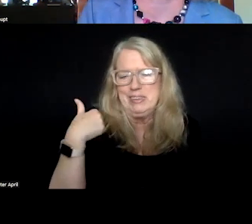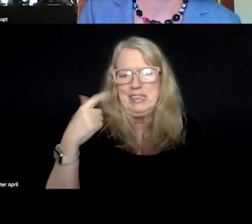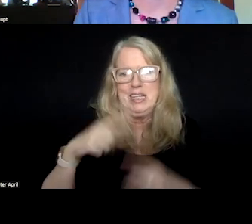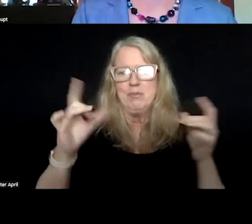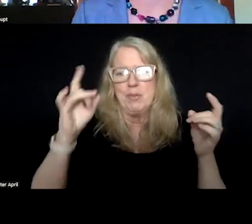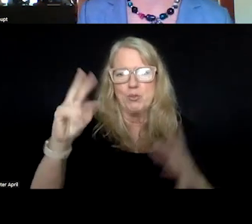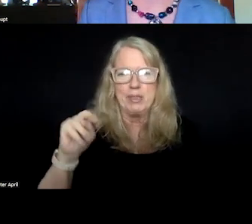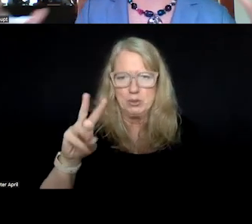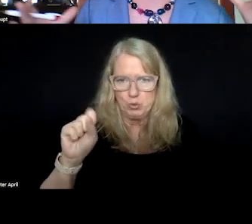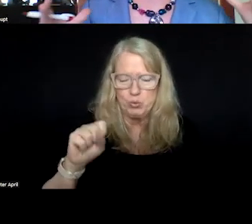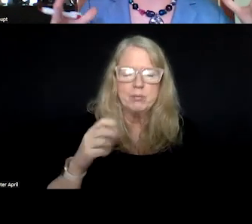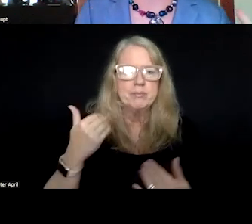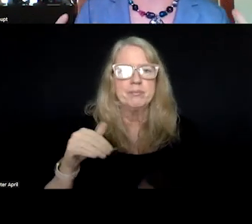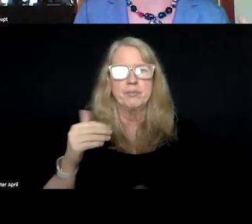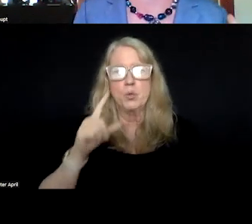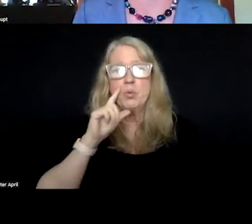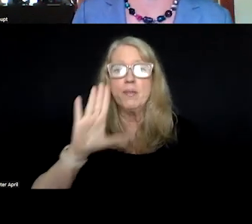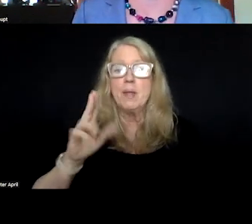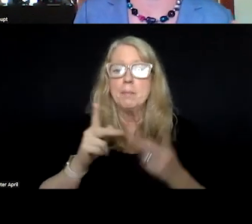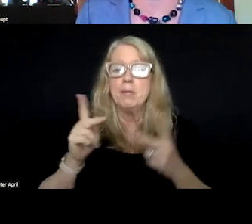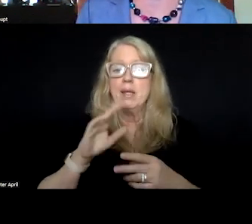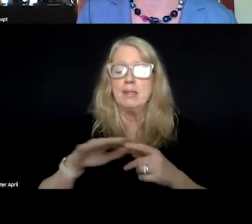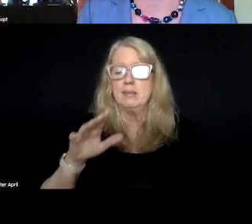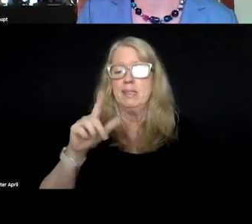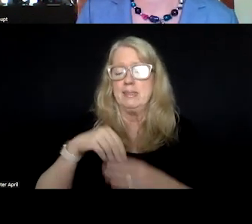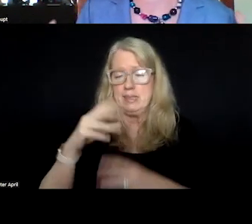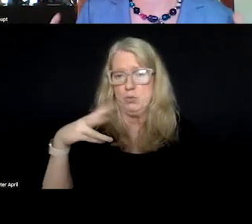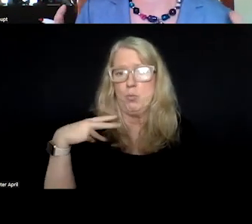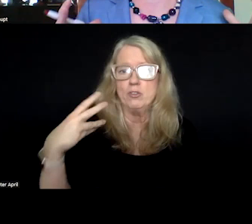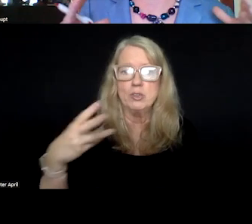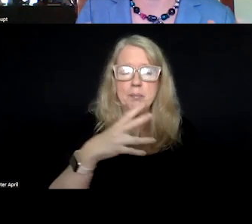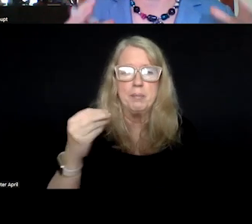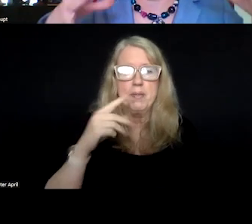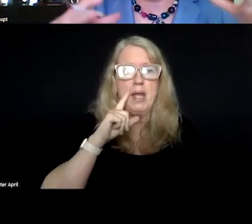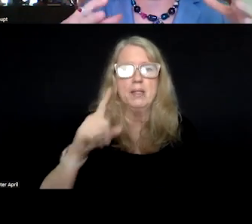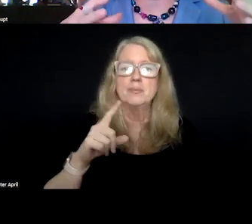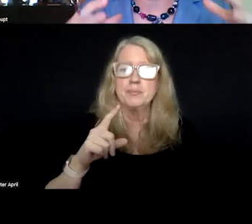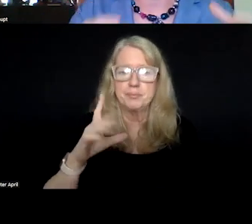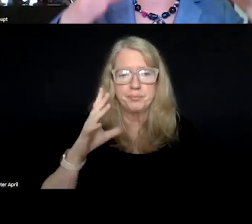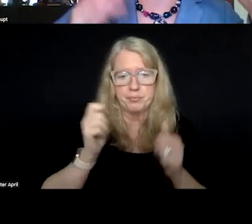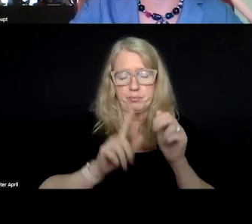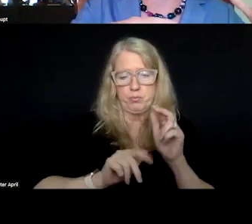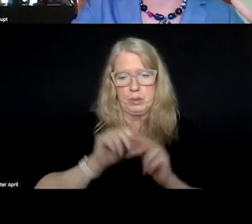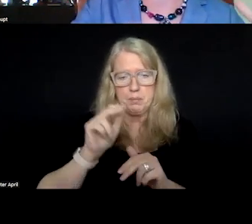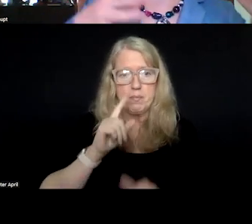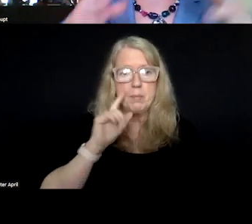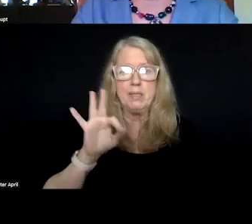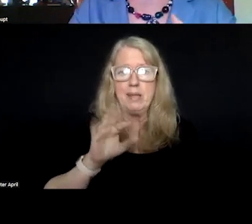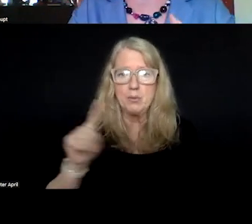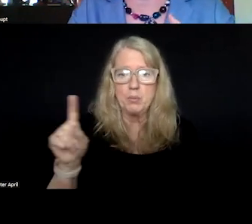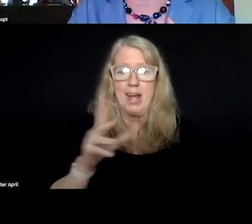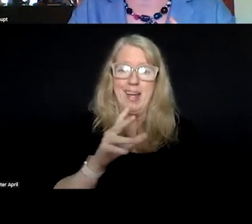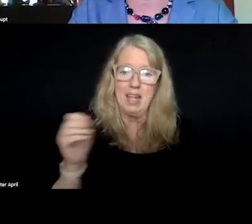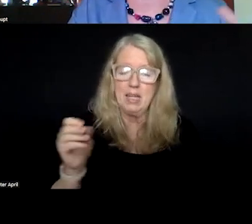news. It's a place in Tacoma, Washington, where they have built where 911